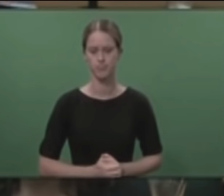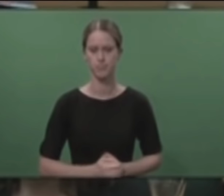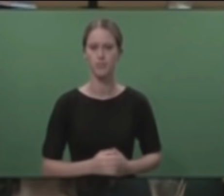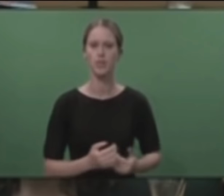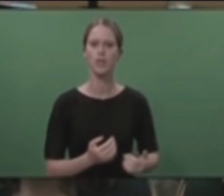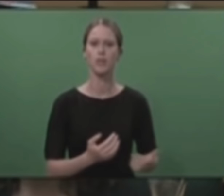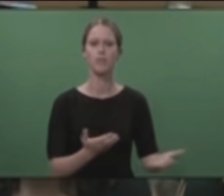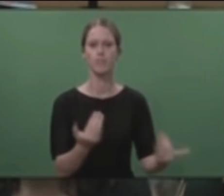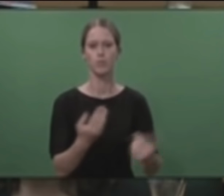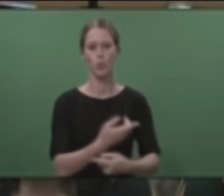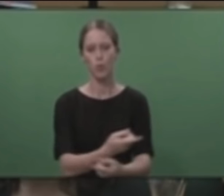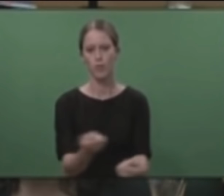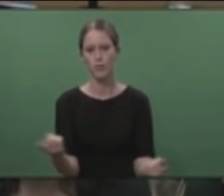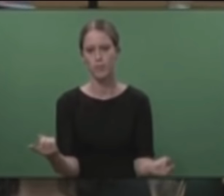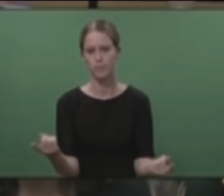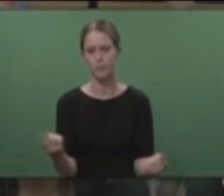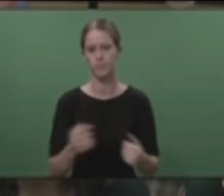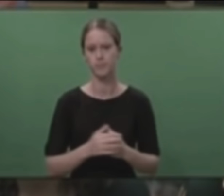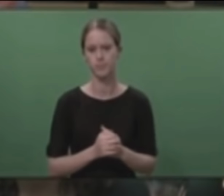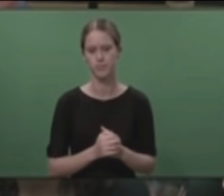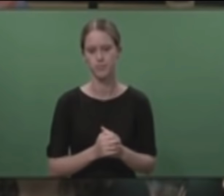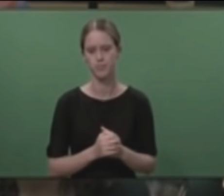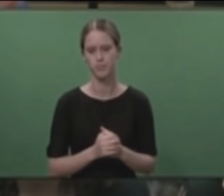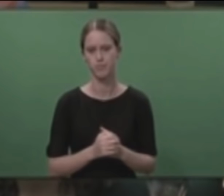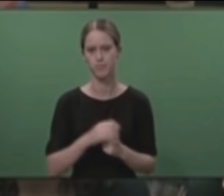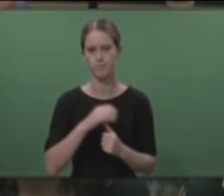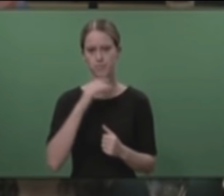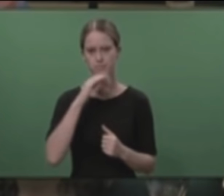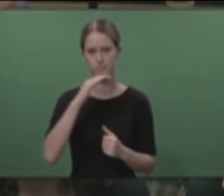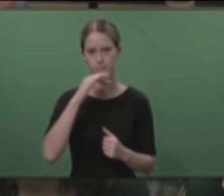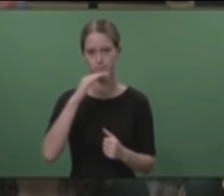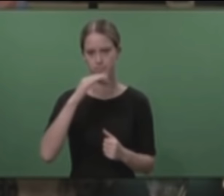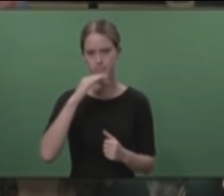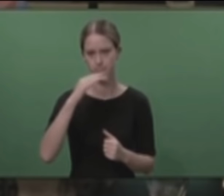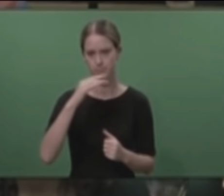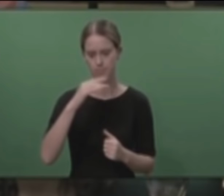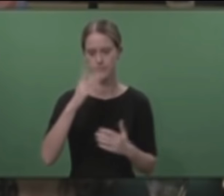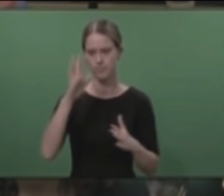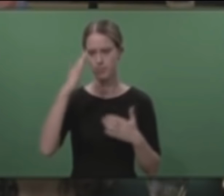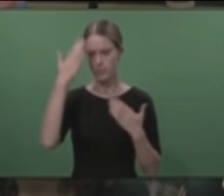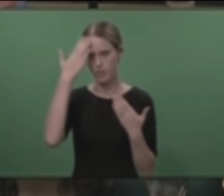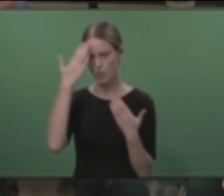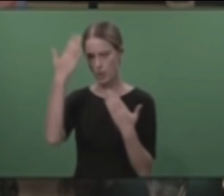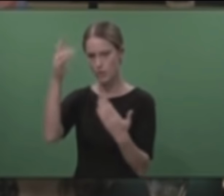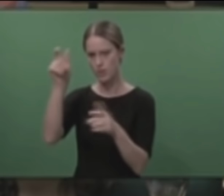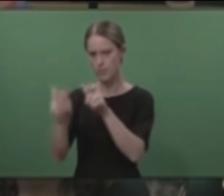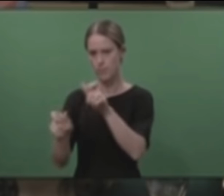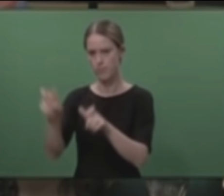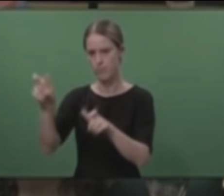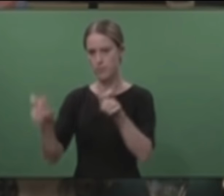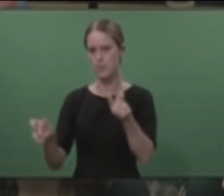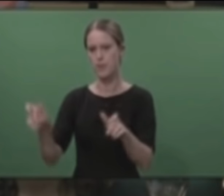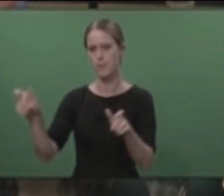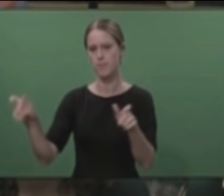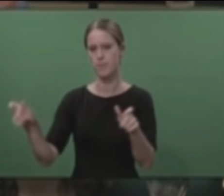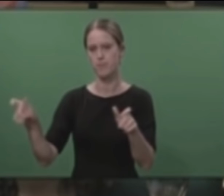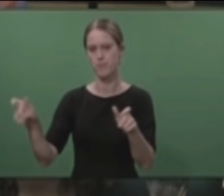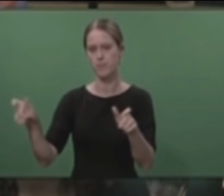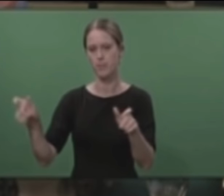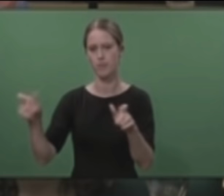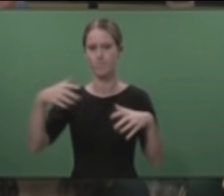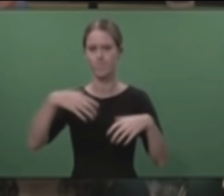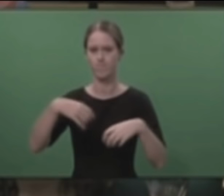whakaro kia rātou, kua kapohia e ngā ringa tauwhiro o Aitua. Kua